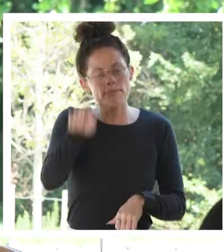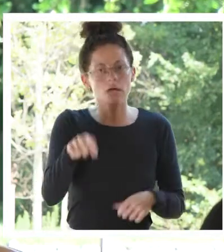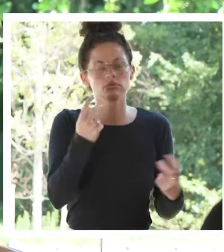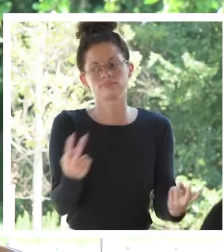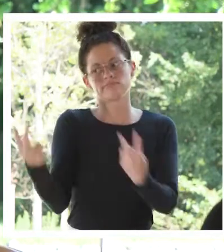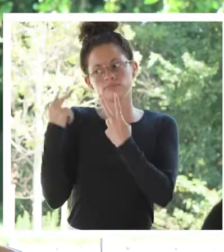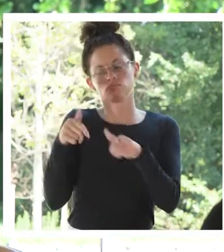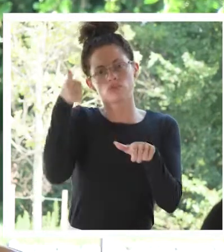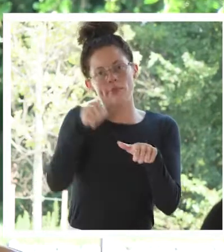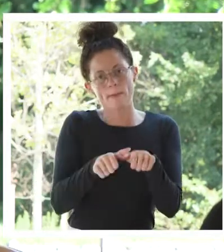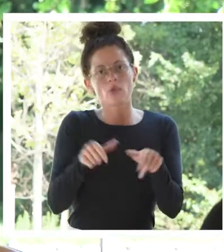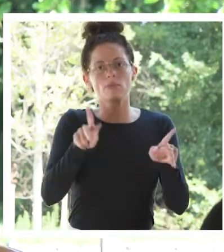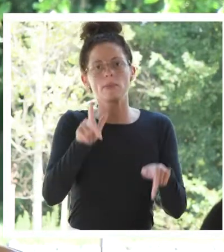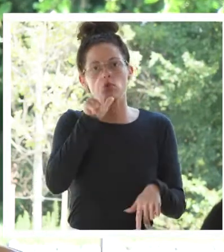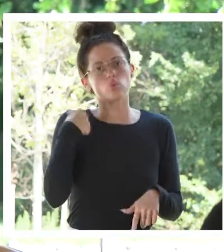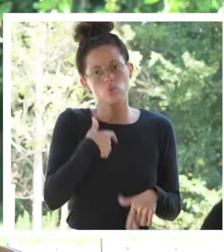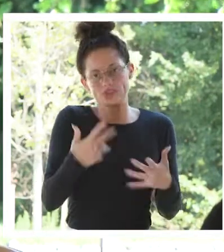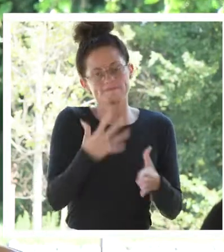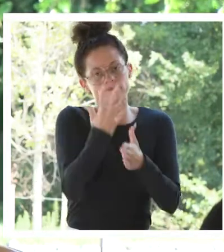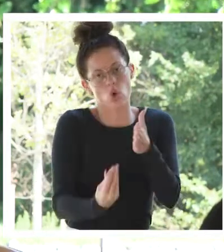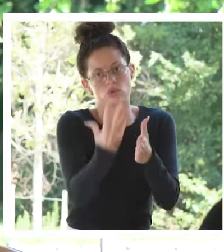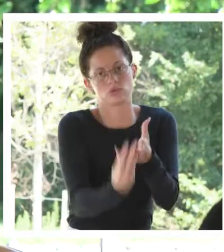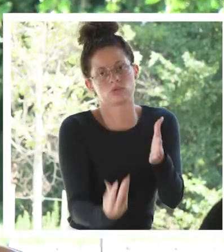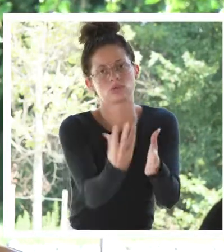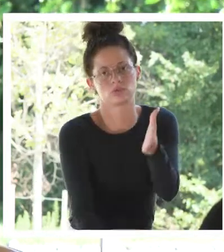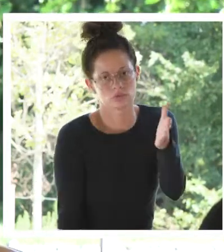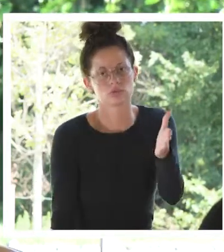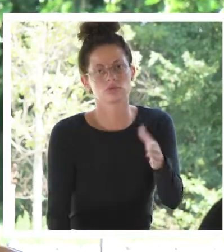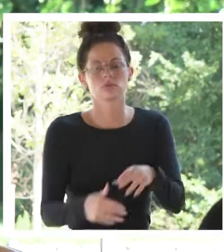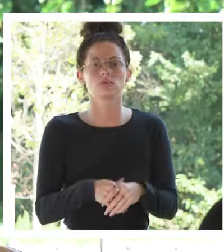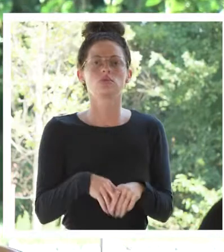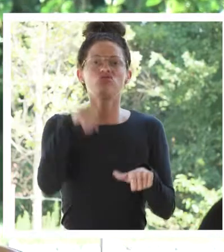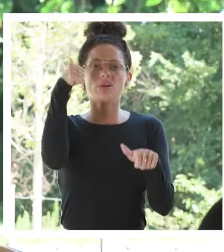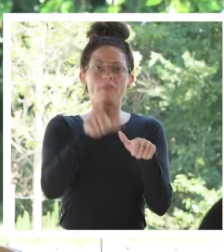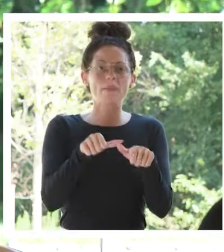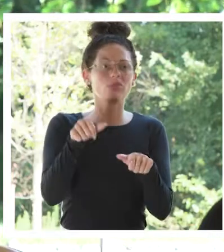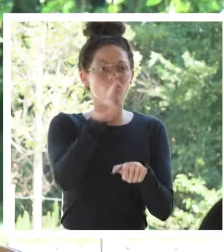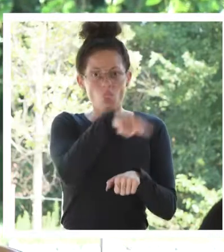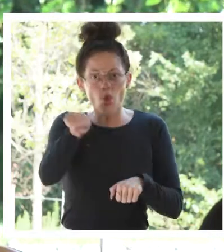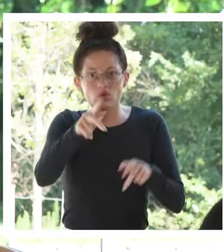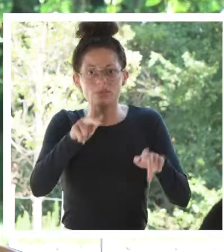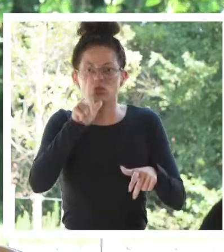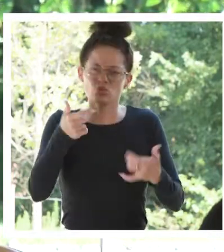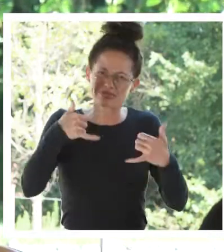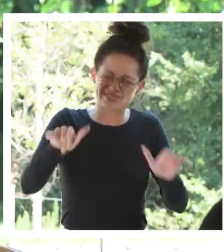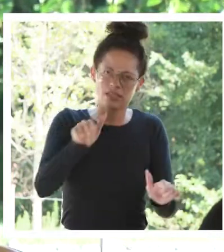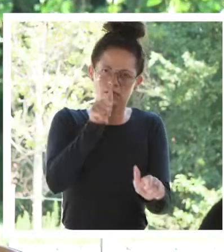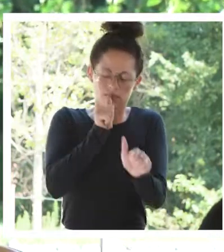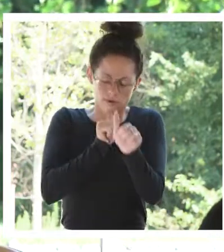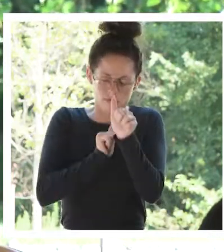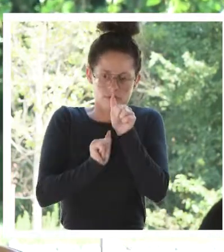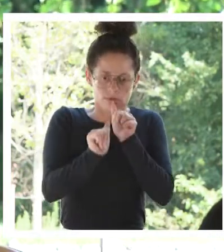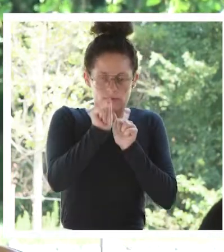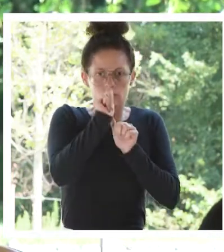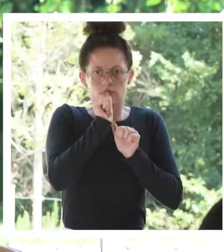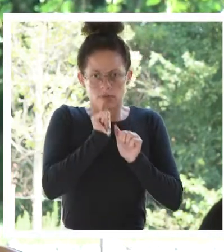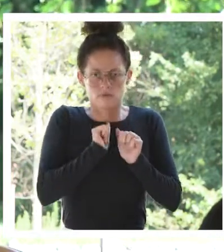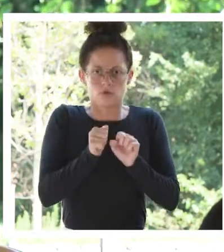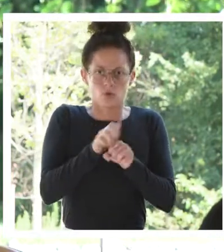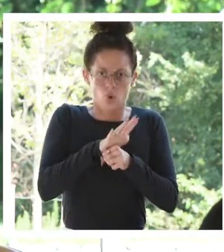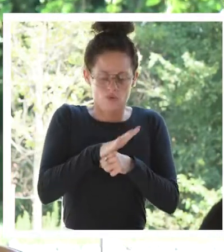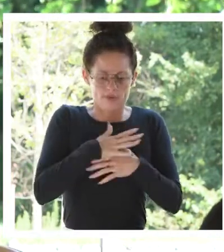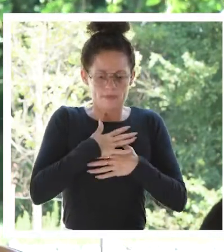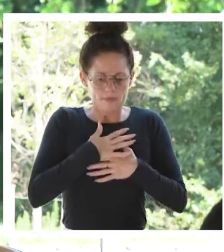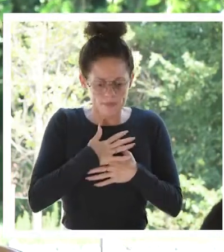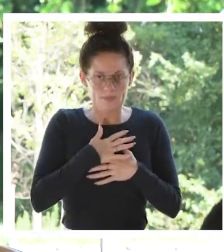time through this memorial, to remember those who are still suffering, and to thank those who